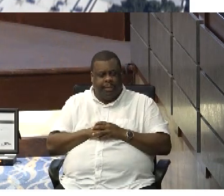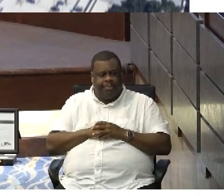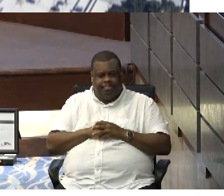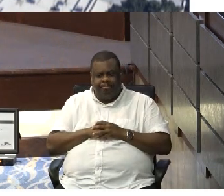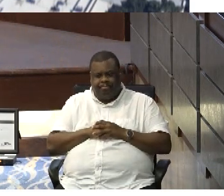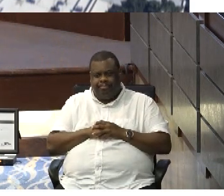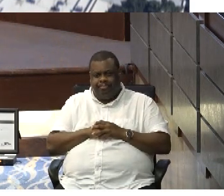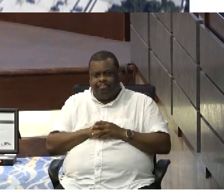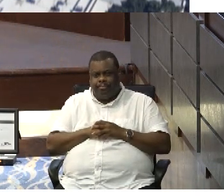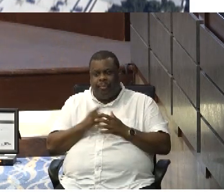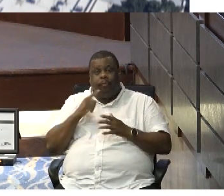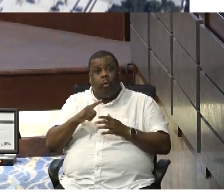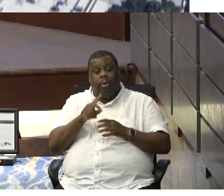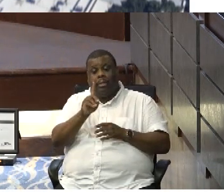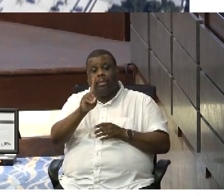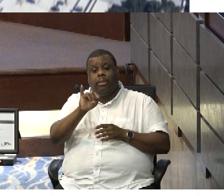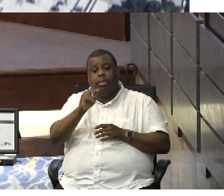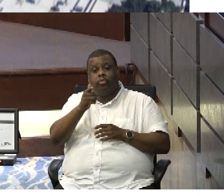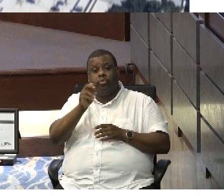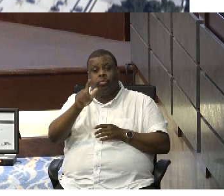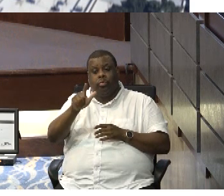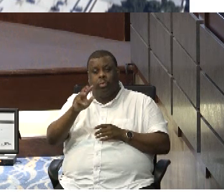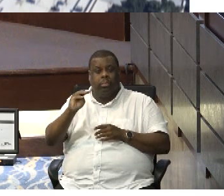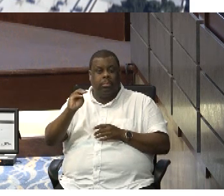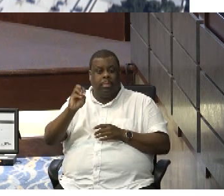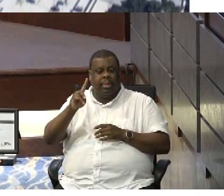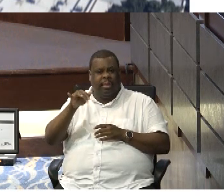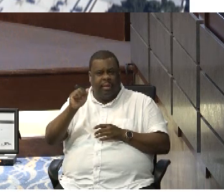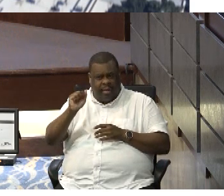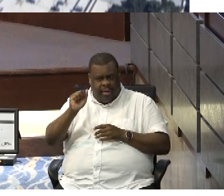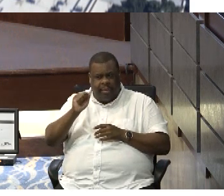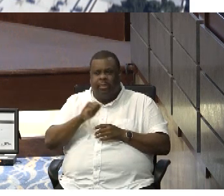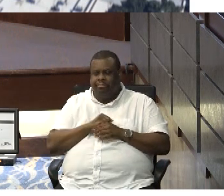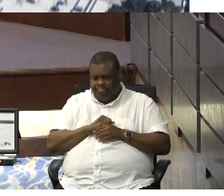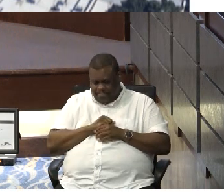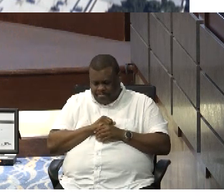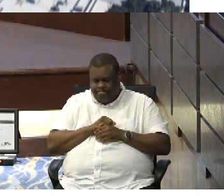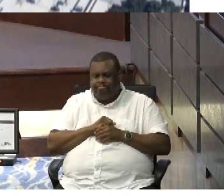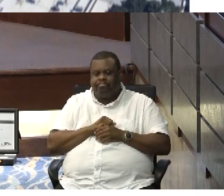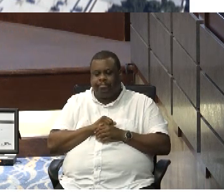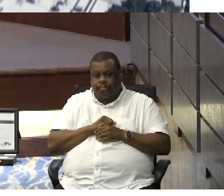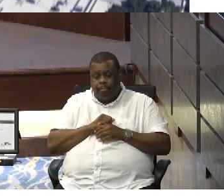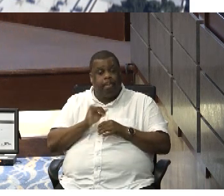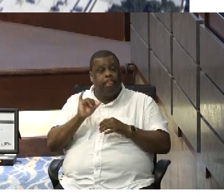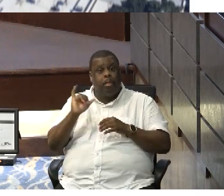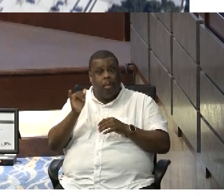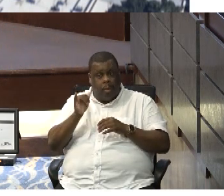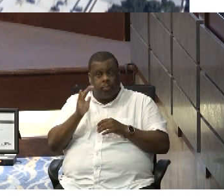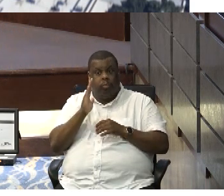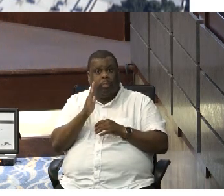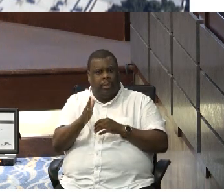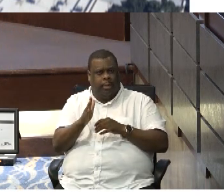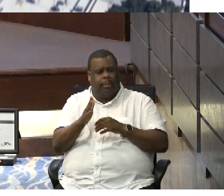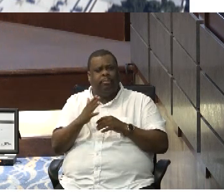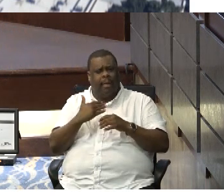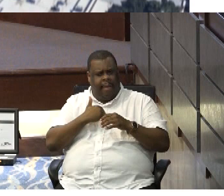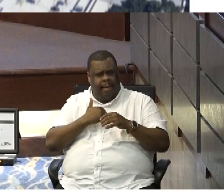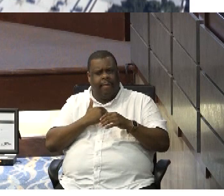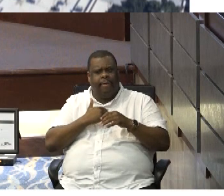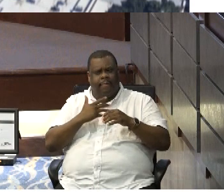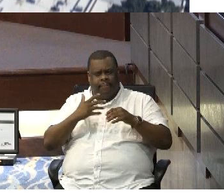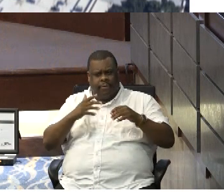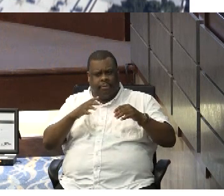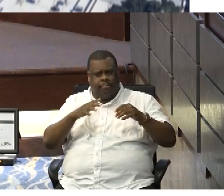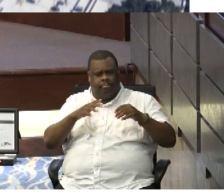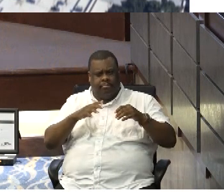and digital media expertise that also introduces into the space. And it also plays into a sector that